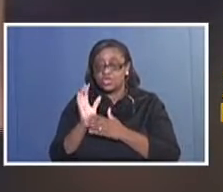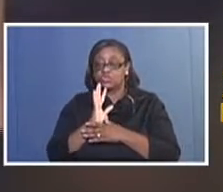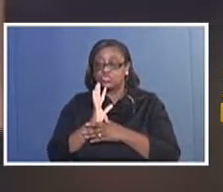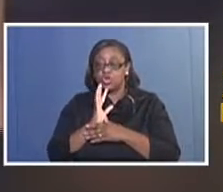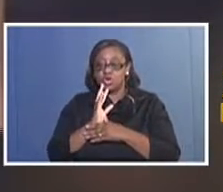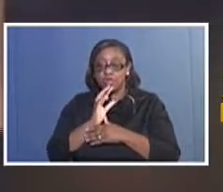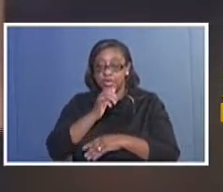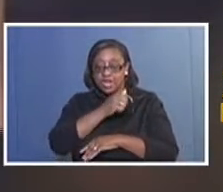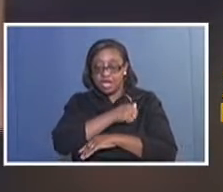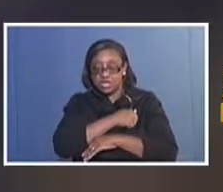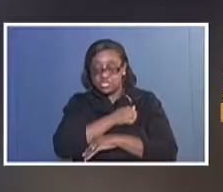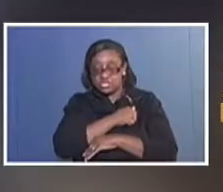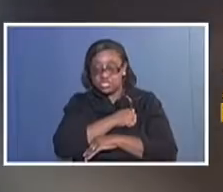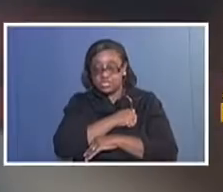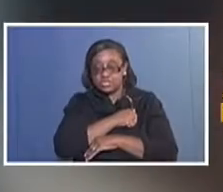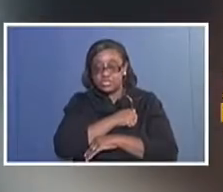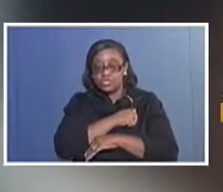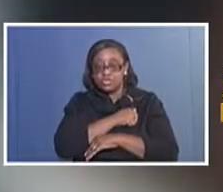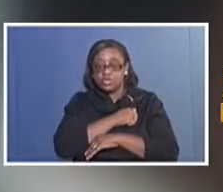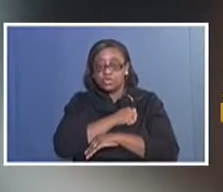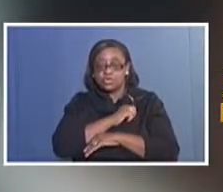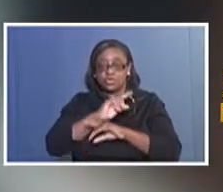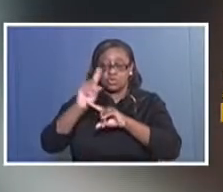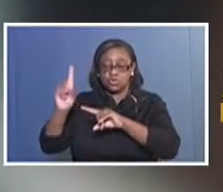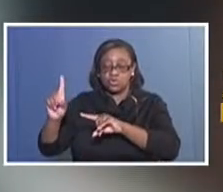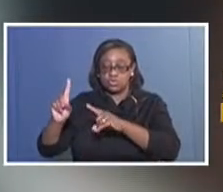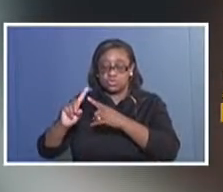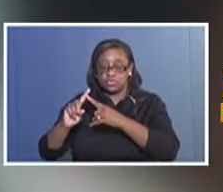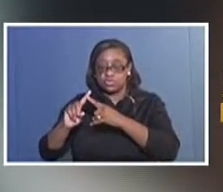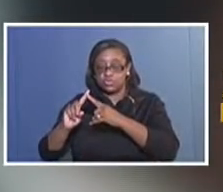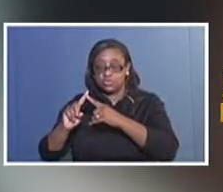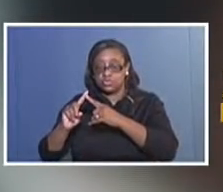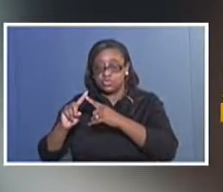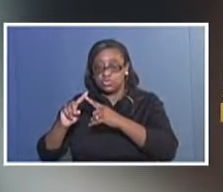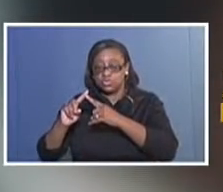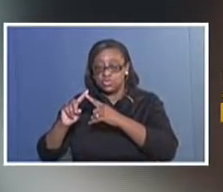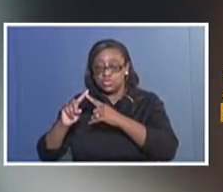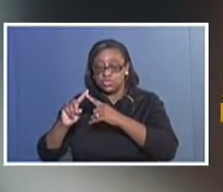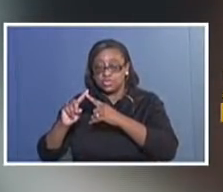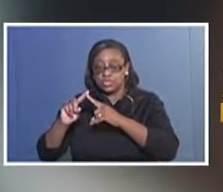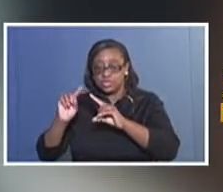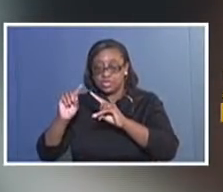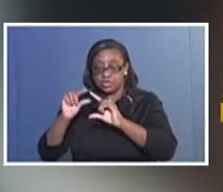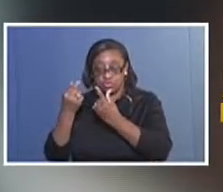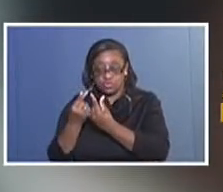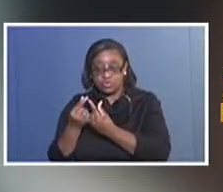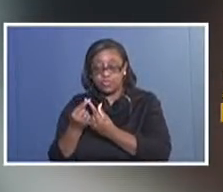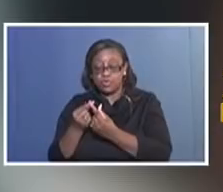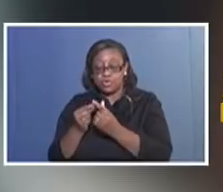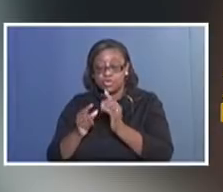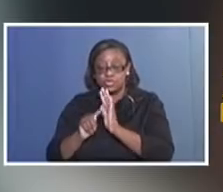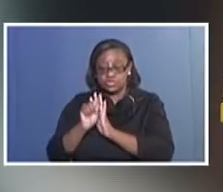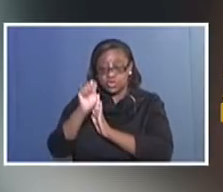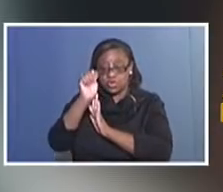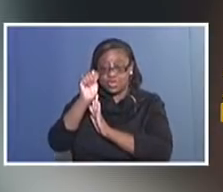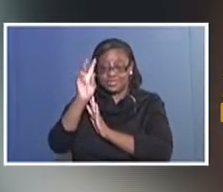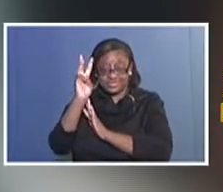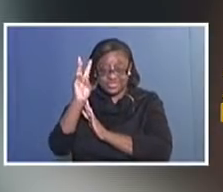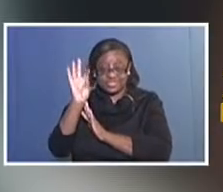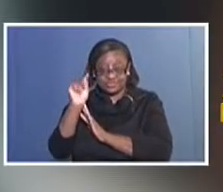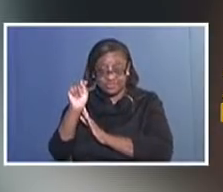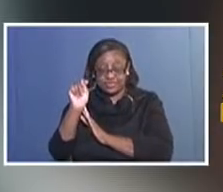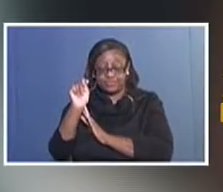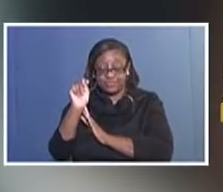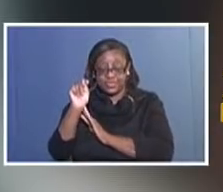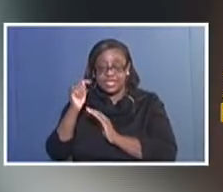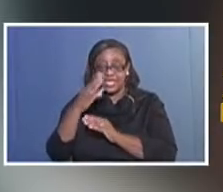Amari Archer have committed to the Dodge City Community College Conquistadors. Randall, a 6'4", 280-pound lineman, played